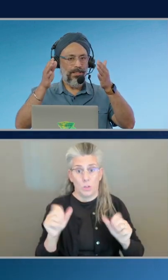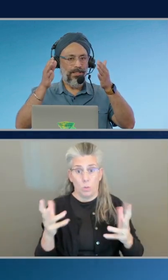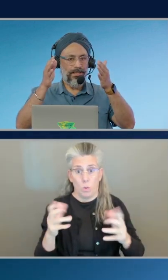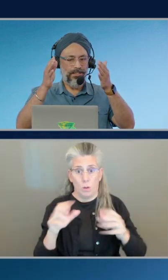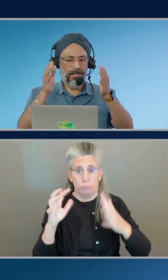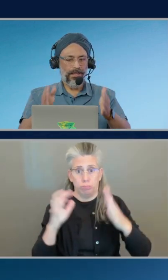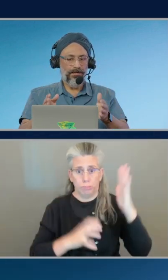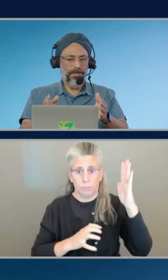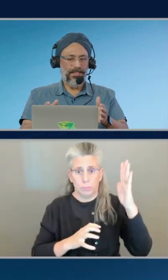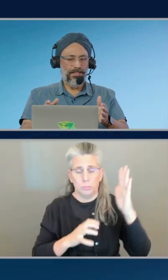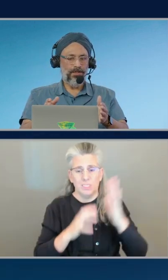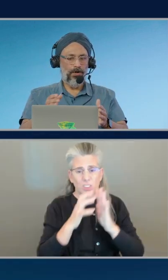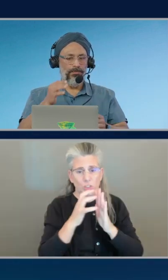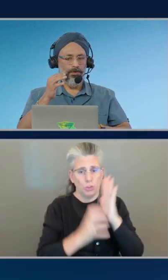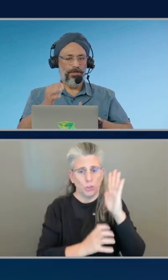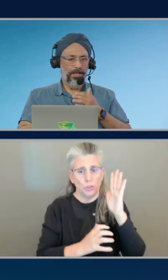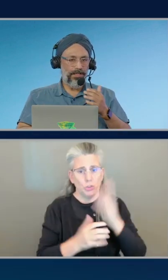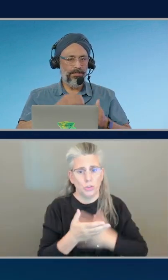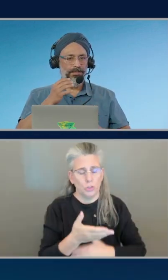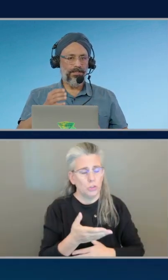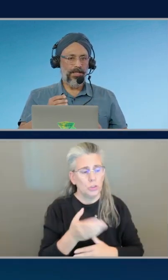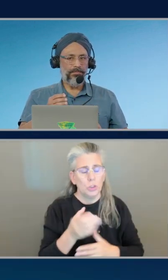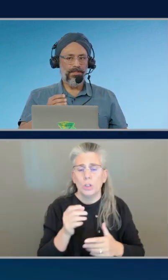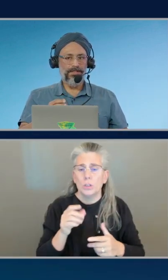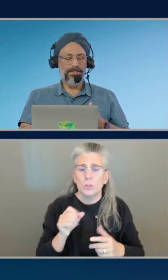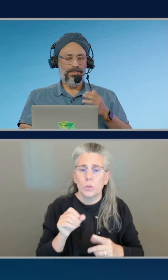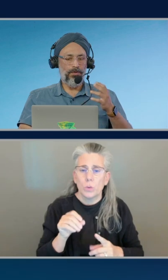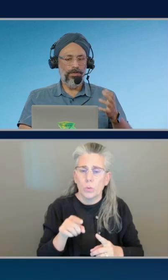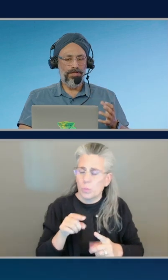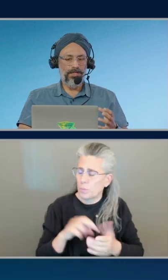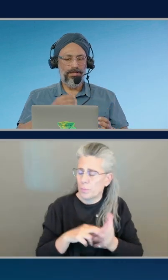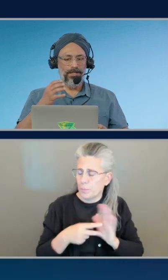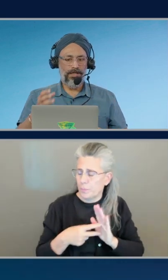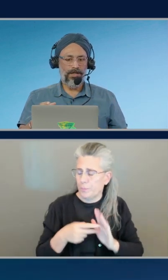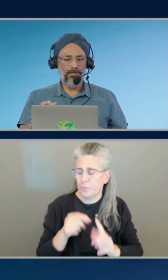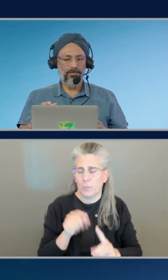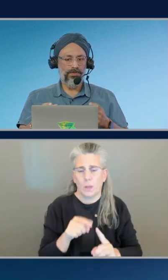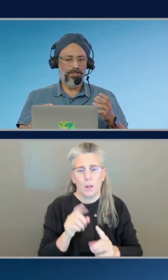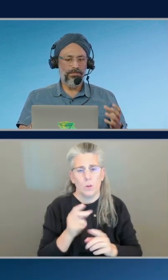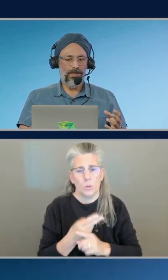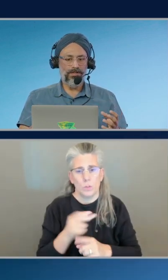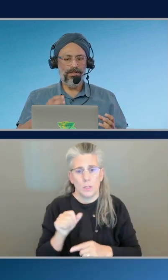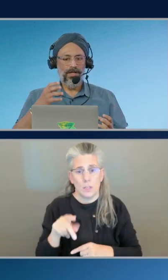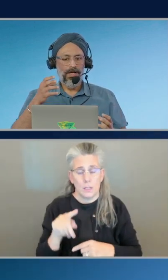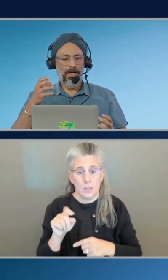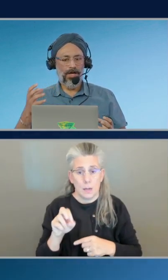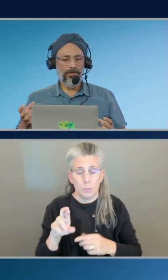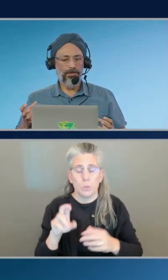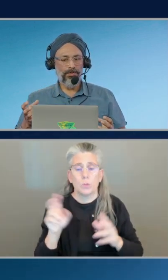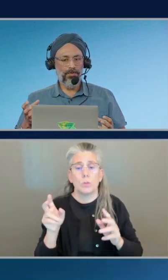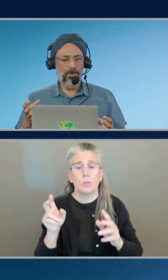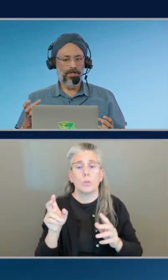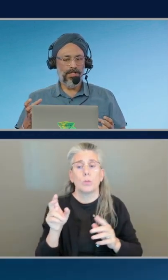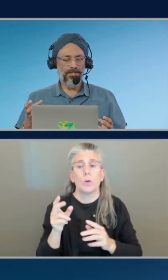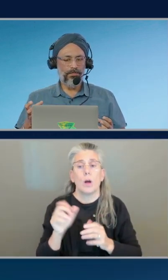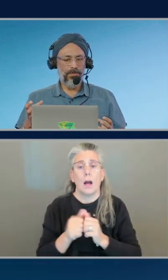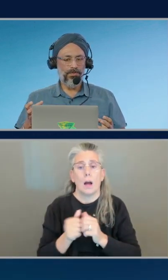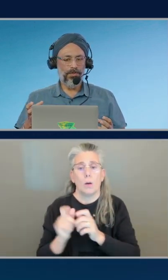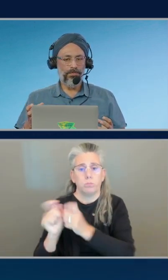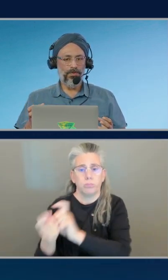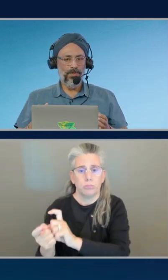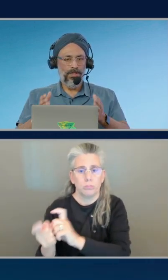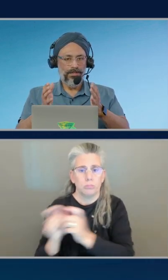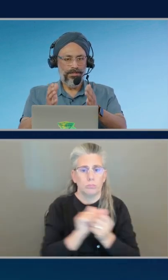The entire magic of rotating those adapters, going in and out, which model, how do you do all that